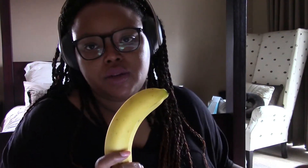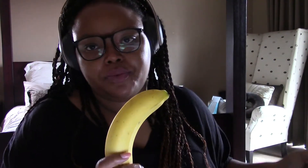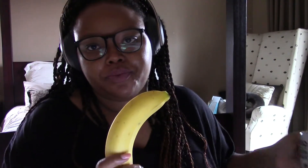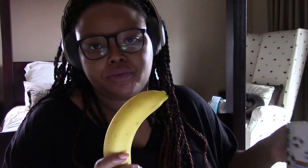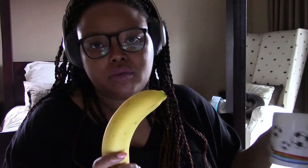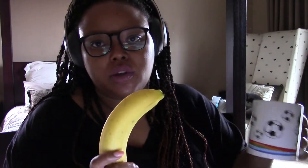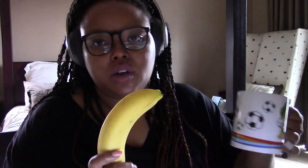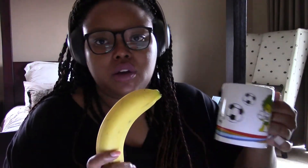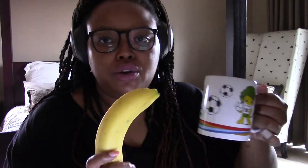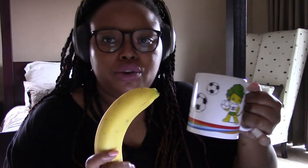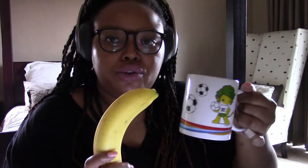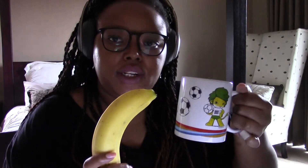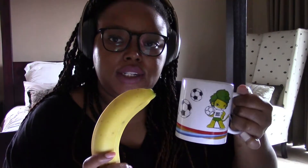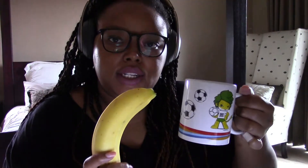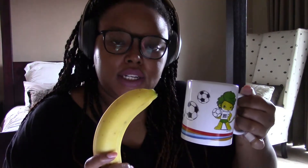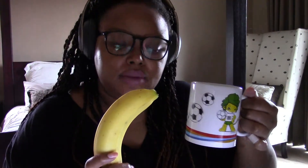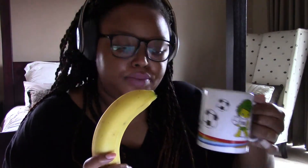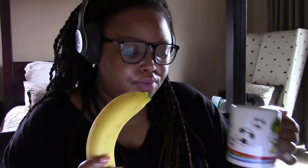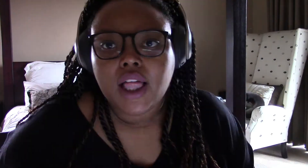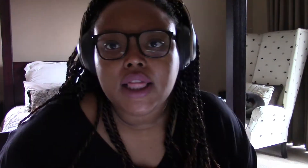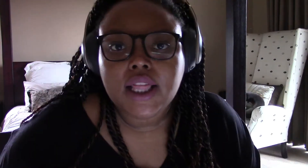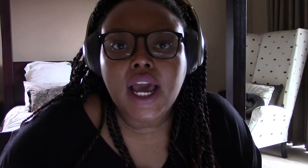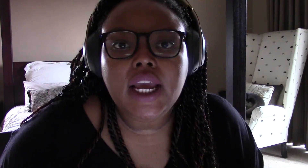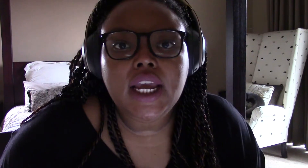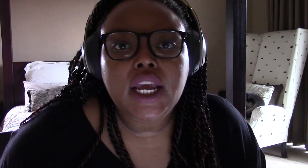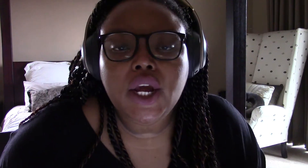and green tea